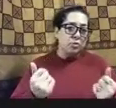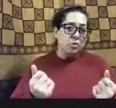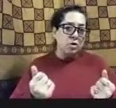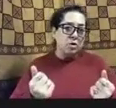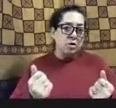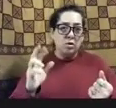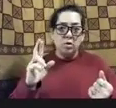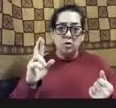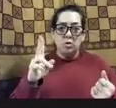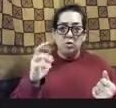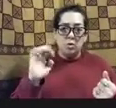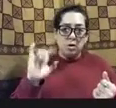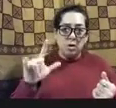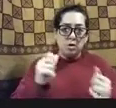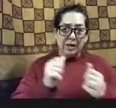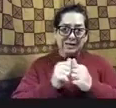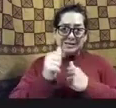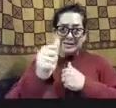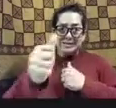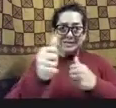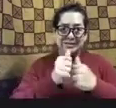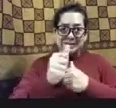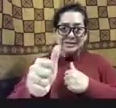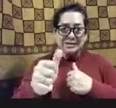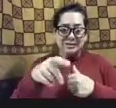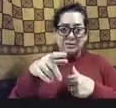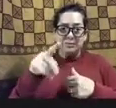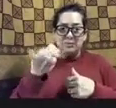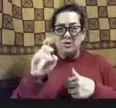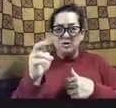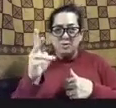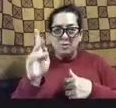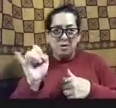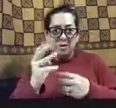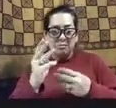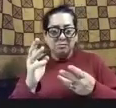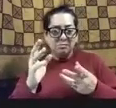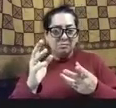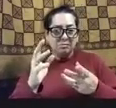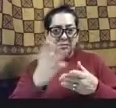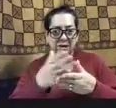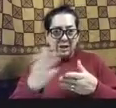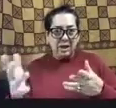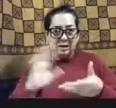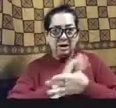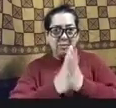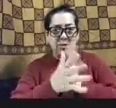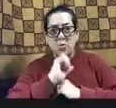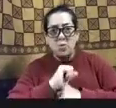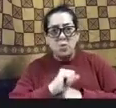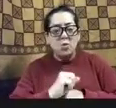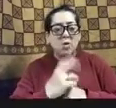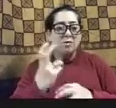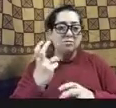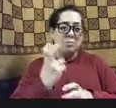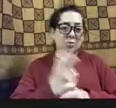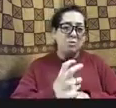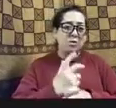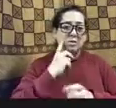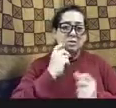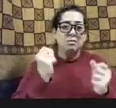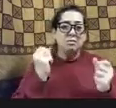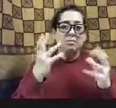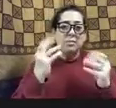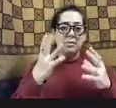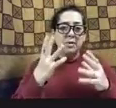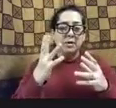rural distance when you're dealing with perishable products. And so it's hard, and I think there's a lot of things